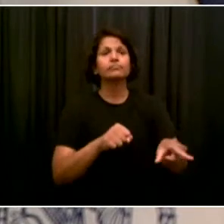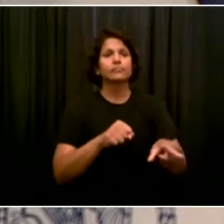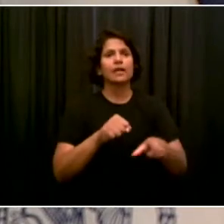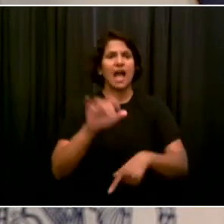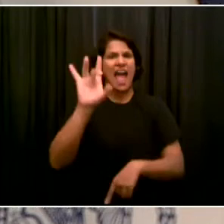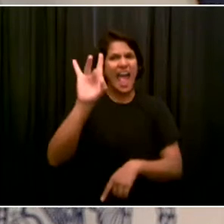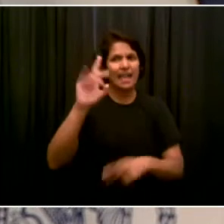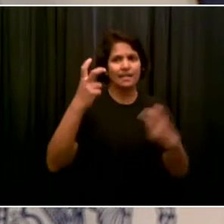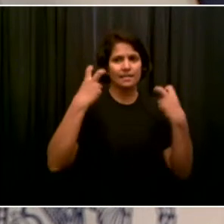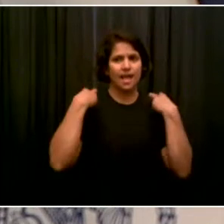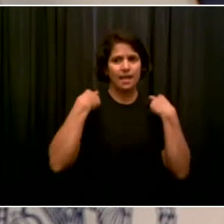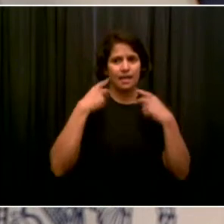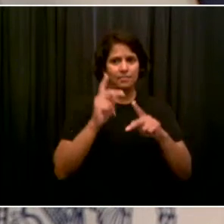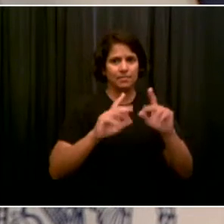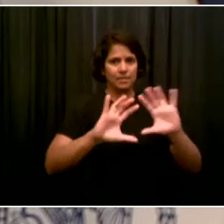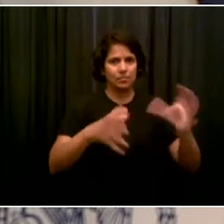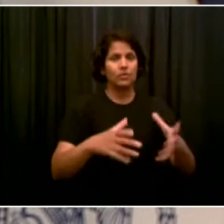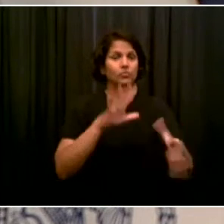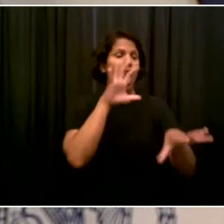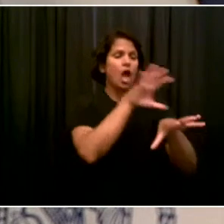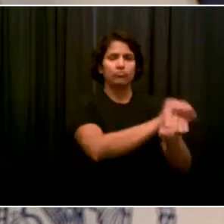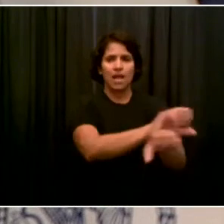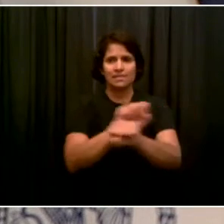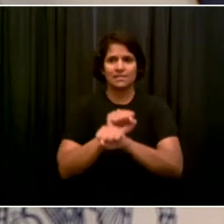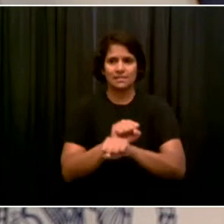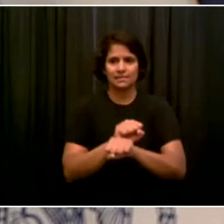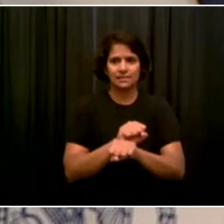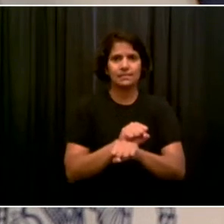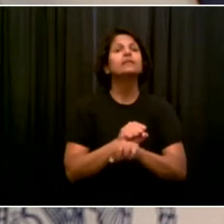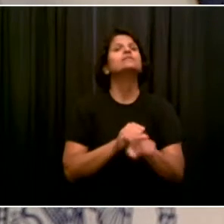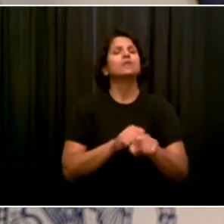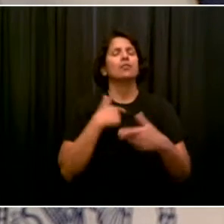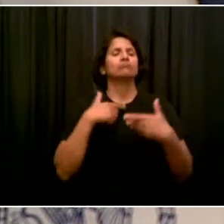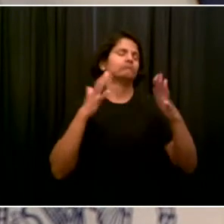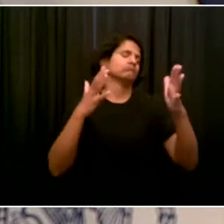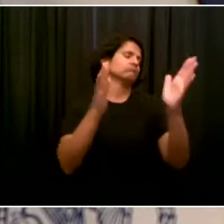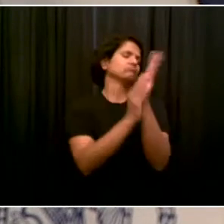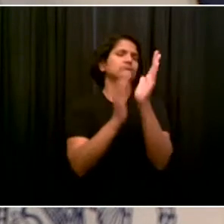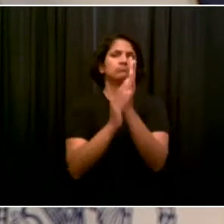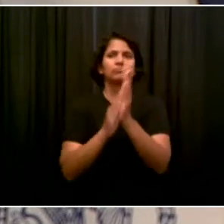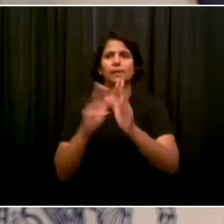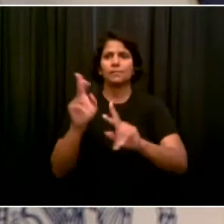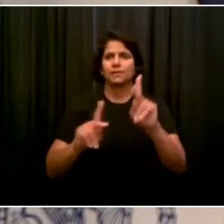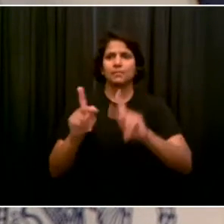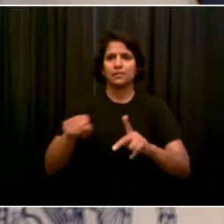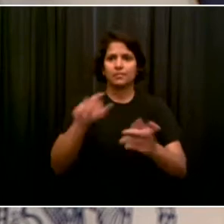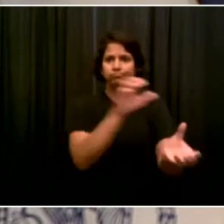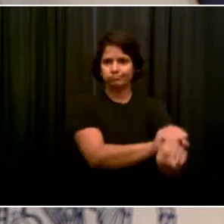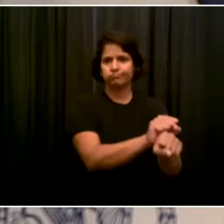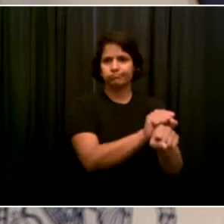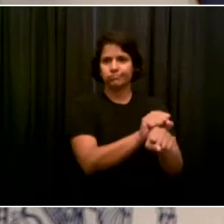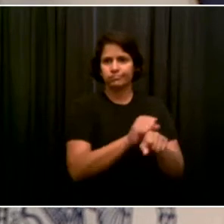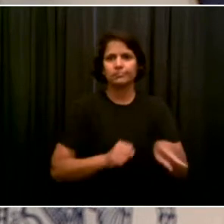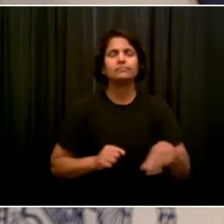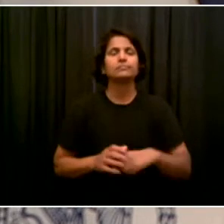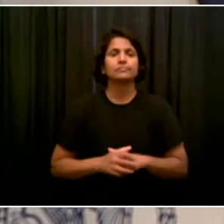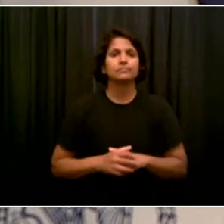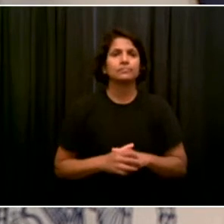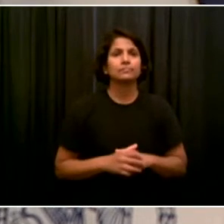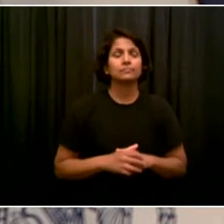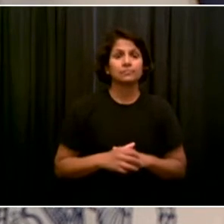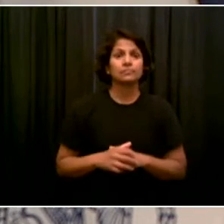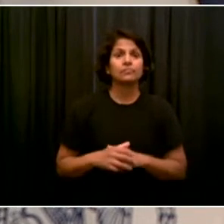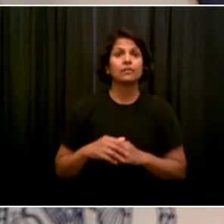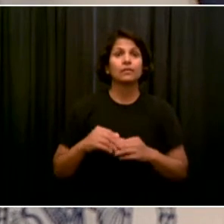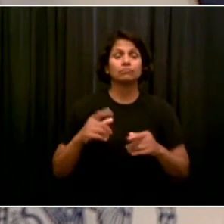I'm very thankful to the state of New York and the Office of Court Administration that we've seen major improvement in prosecution of gun cases